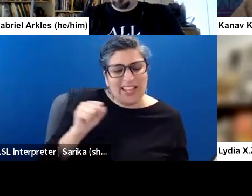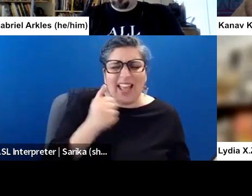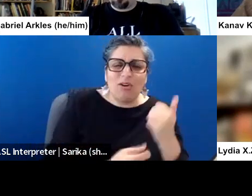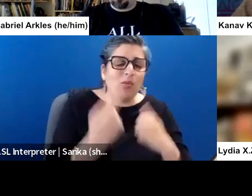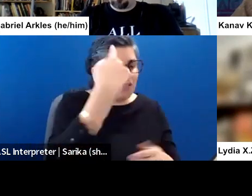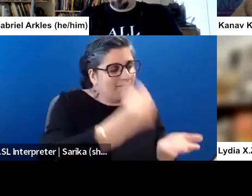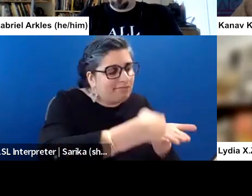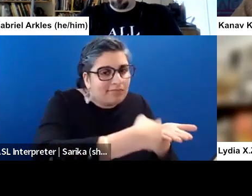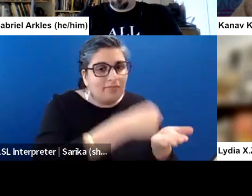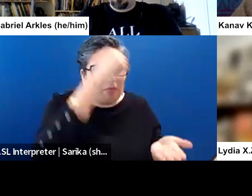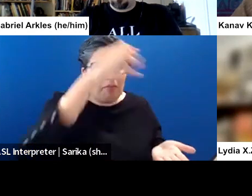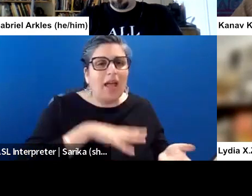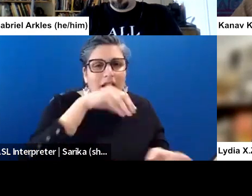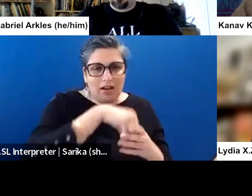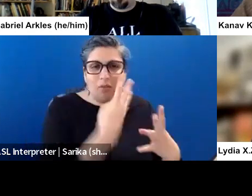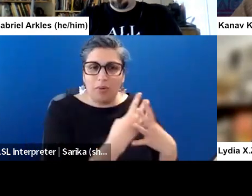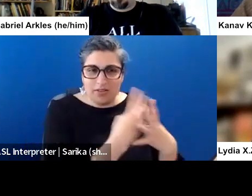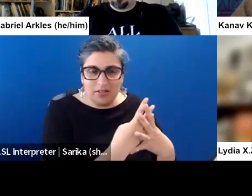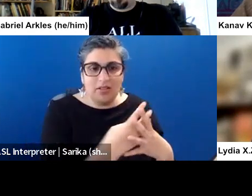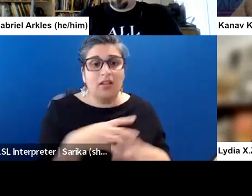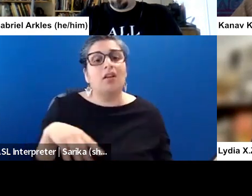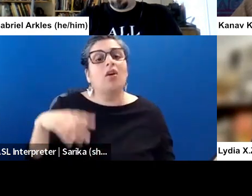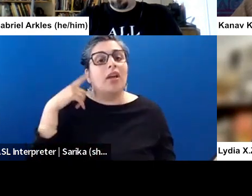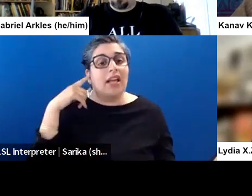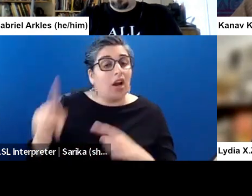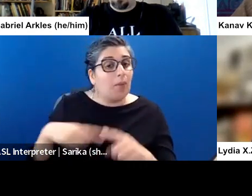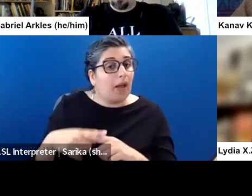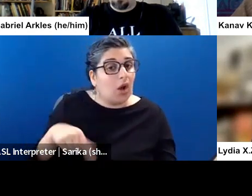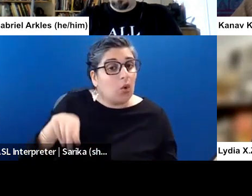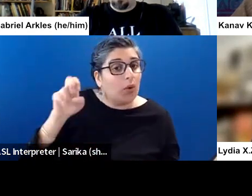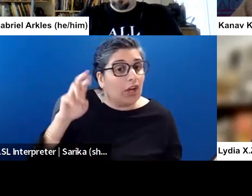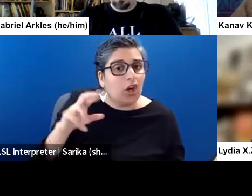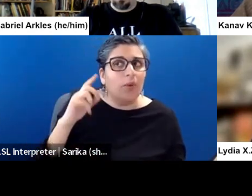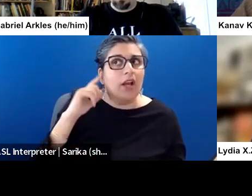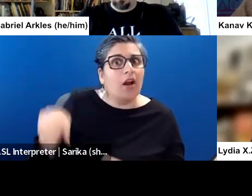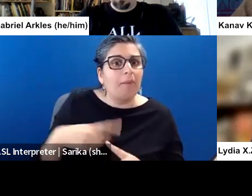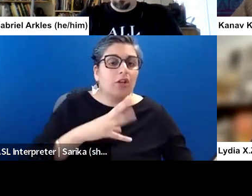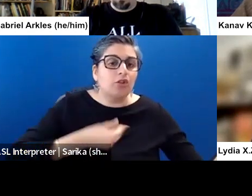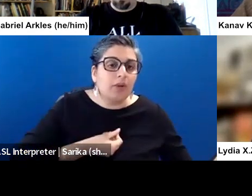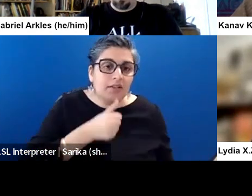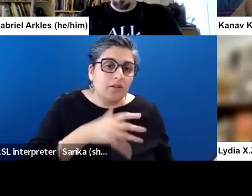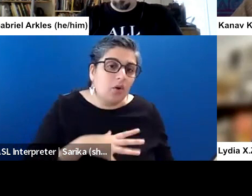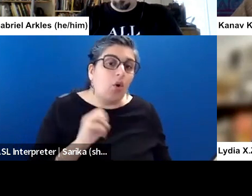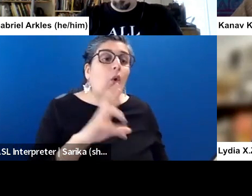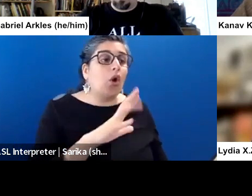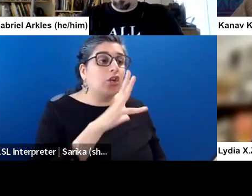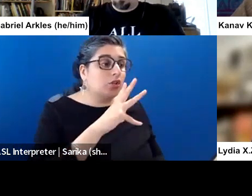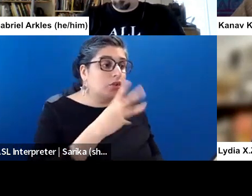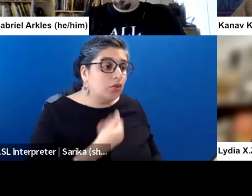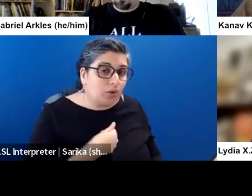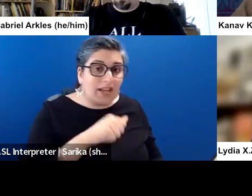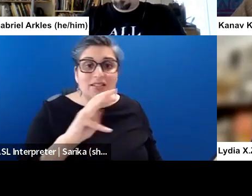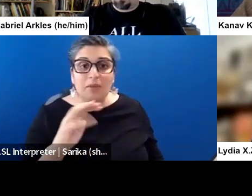men in prison, right? When we do hear about queers, we hear about trans women. We don't hear about trans masculine people in women's prisons. We don't hear about